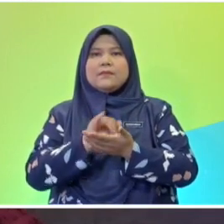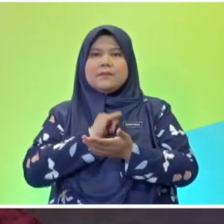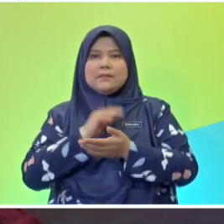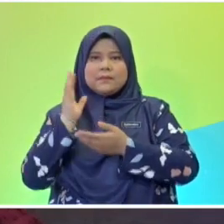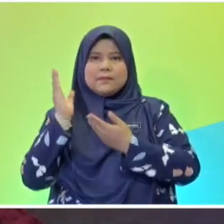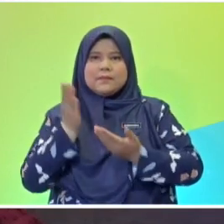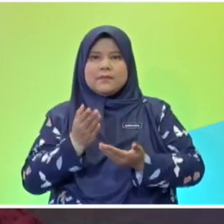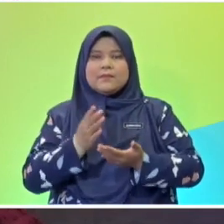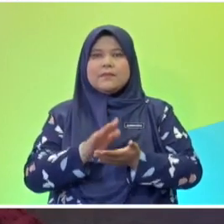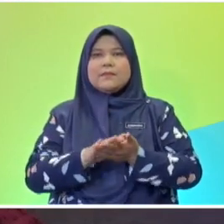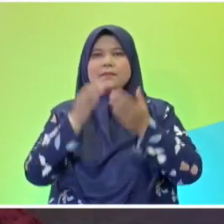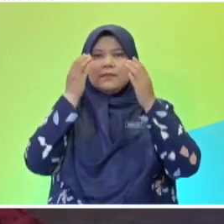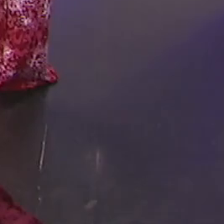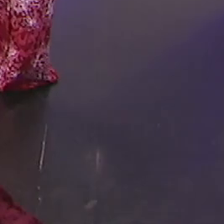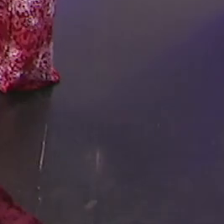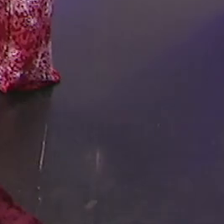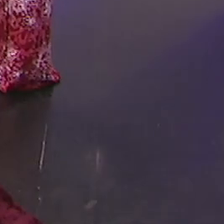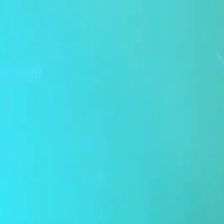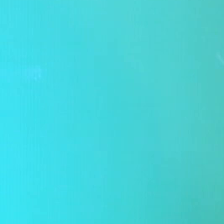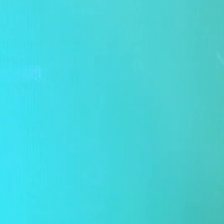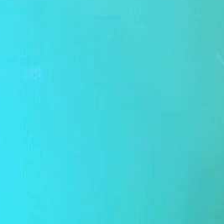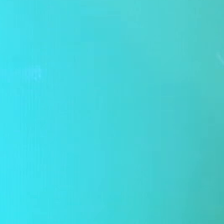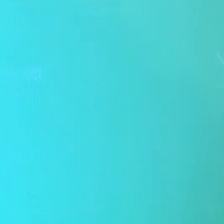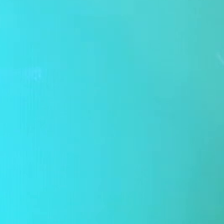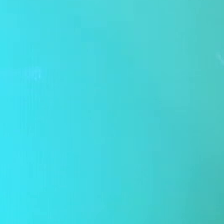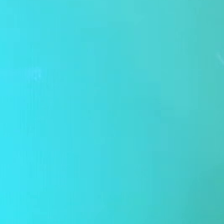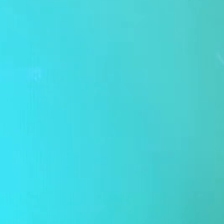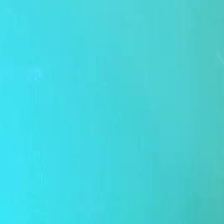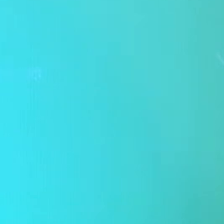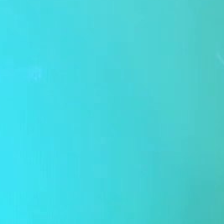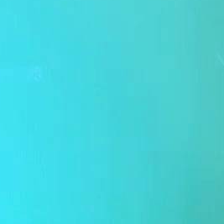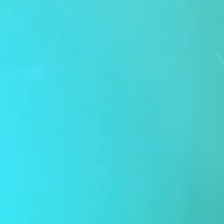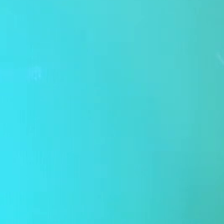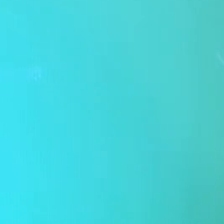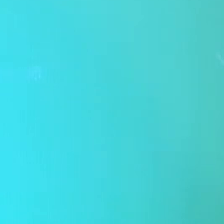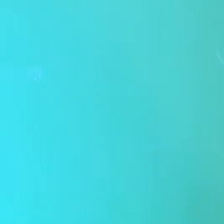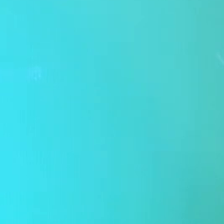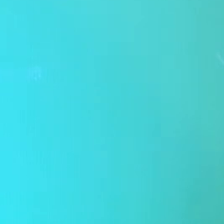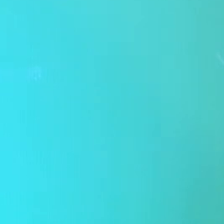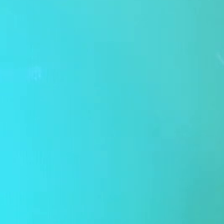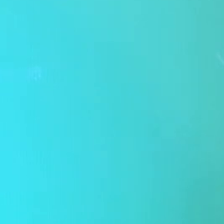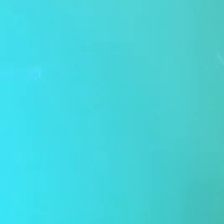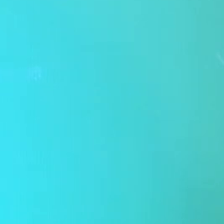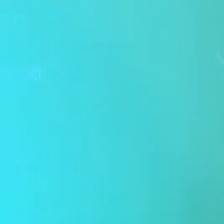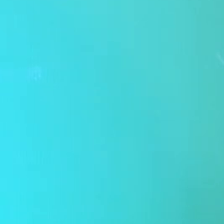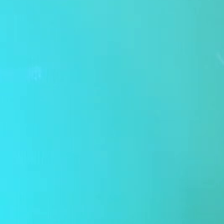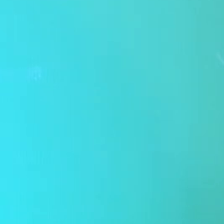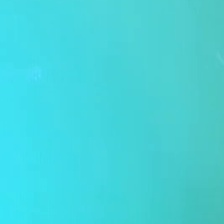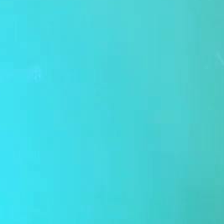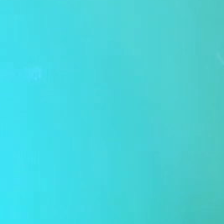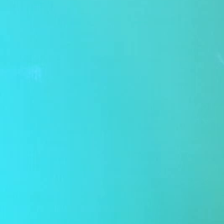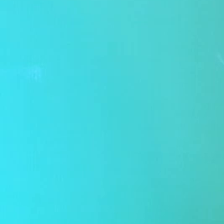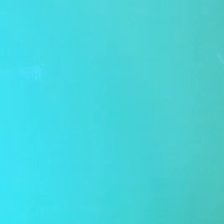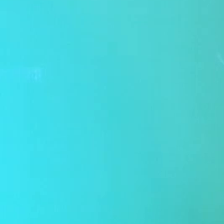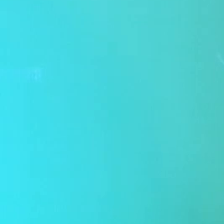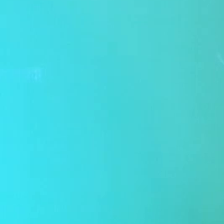welcome Cikgu Shida as our sign language interpreter for today's episode. Thank you very much, Cikgu Shida. Okay,